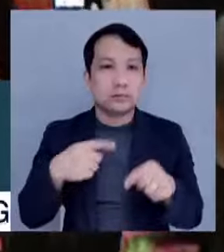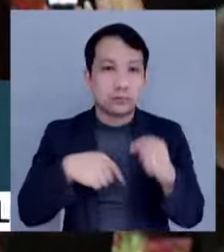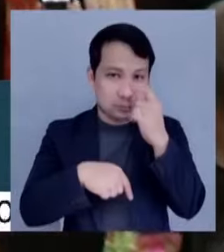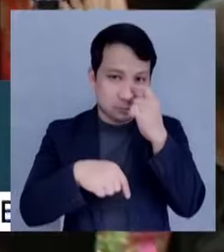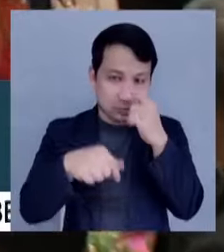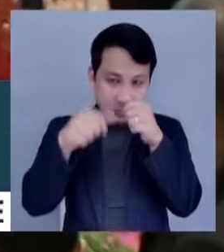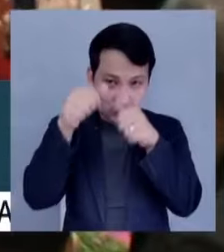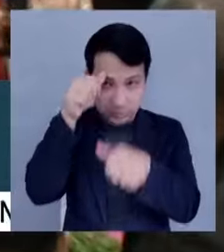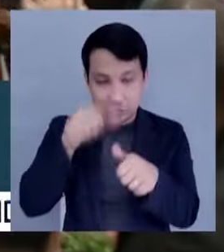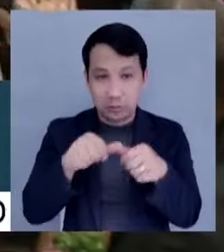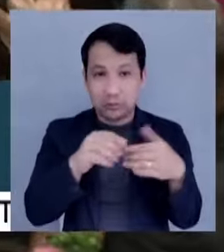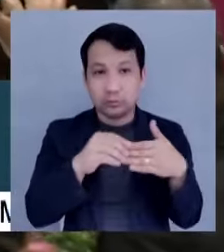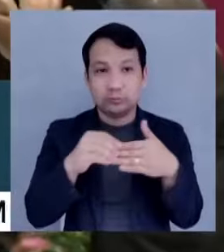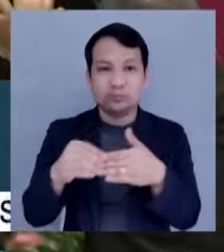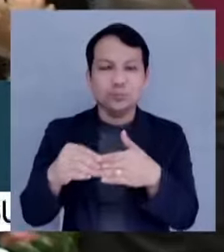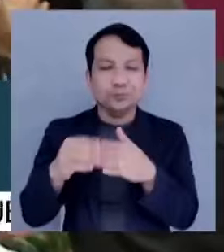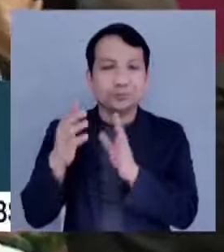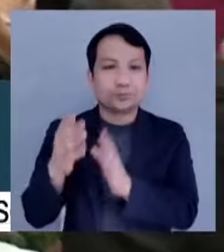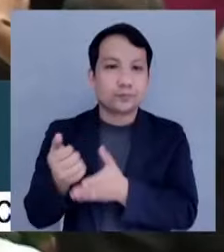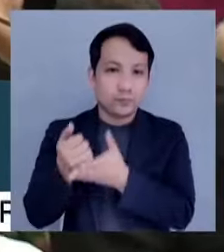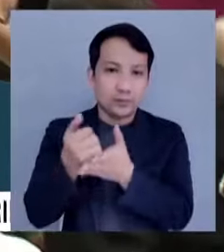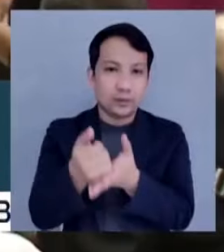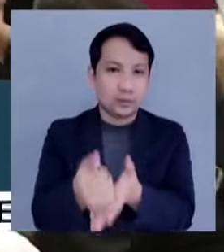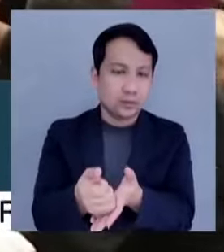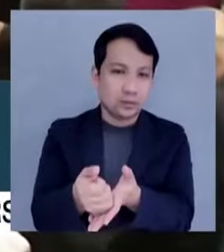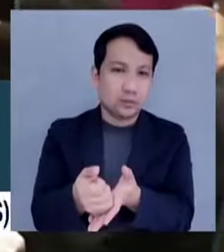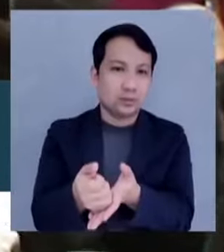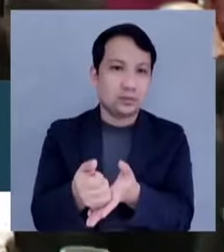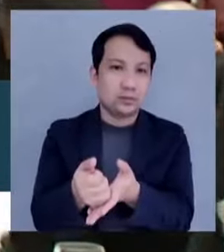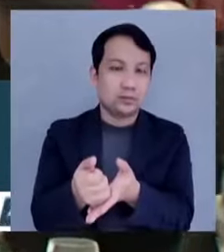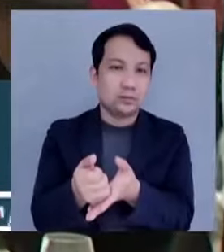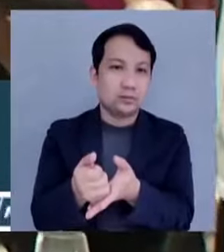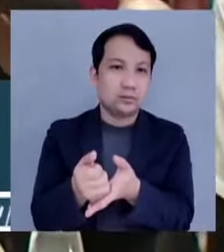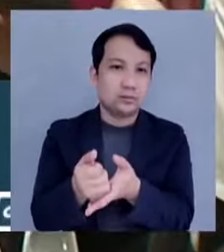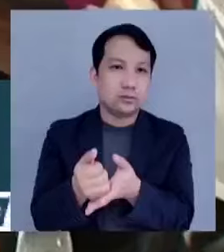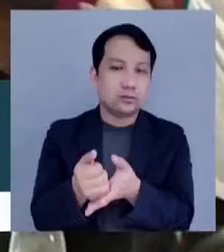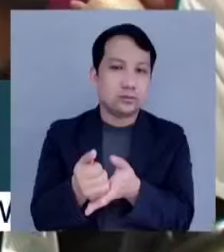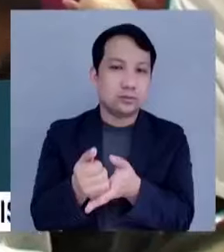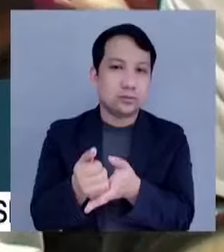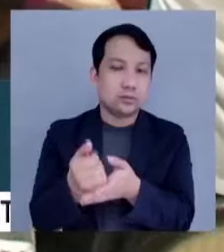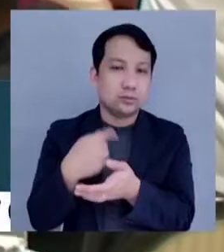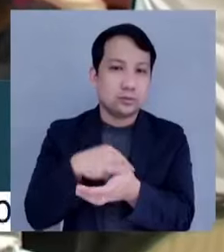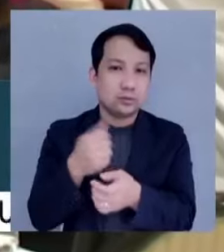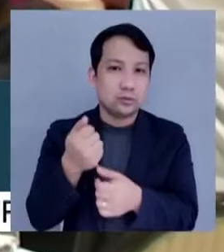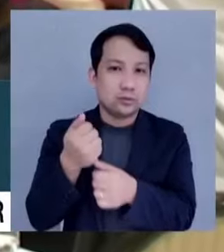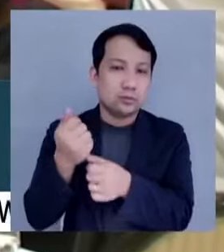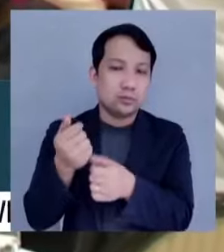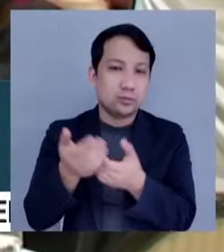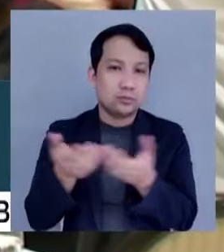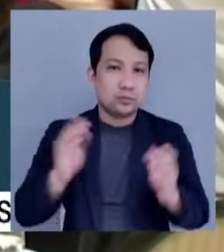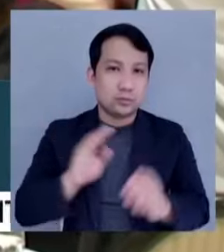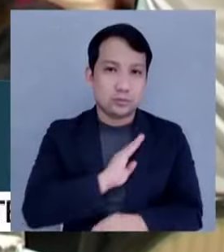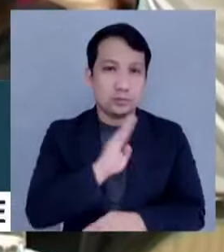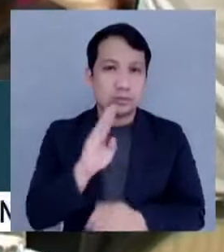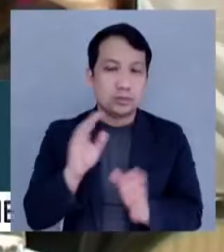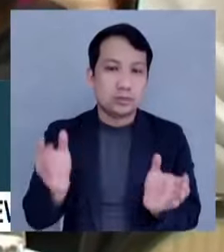leaders that faith will help them navigate the uncharted waters of leadership and will bring them courage in times